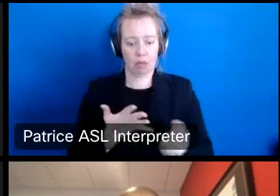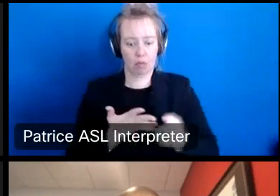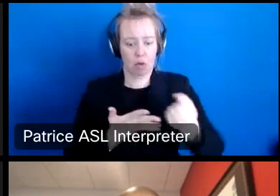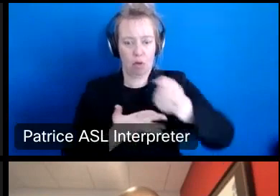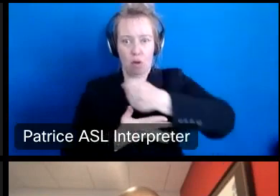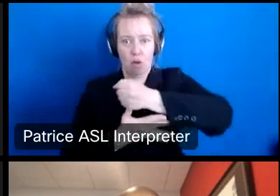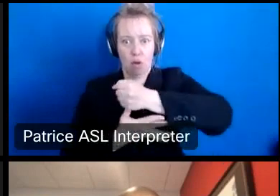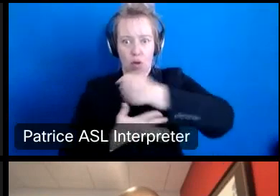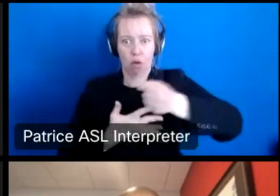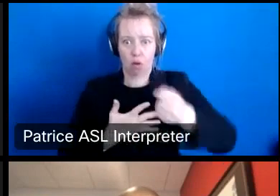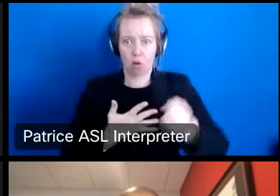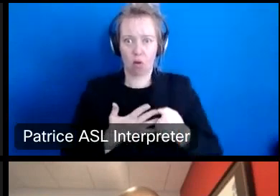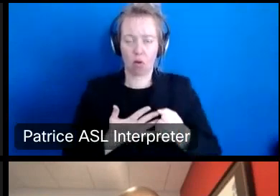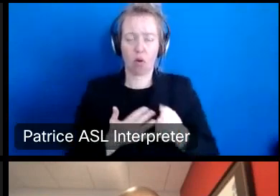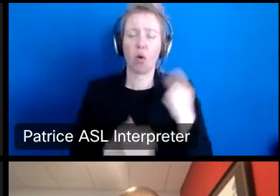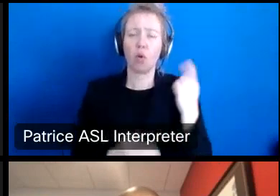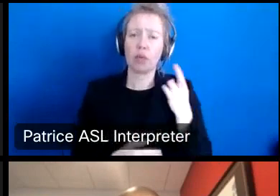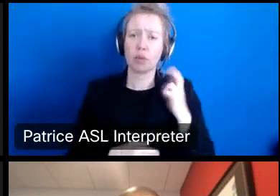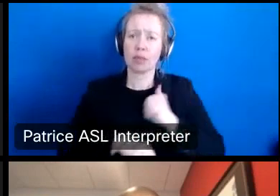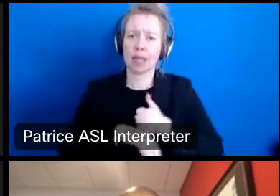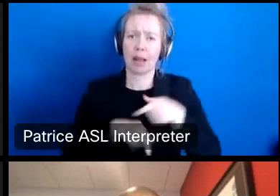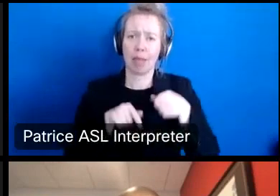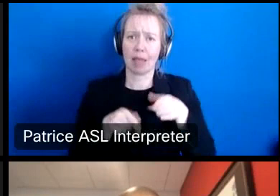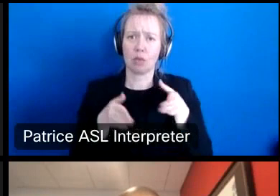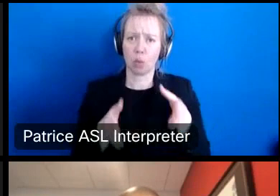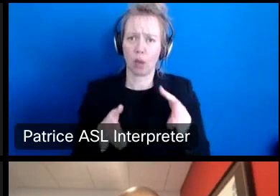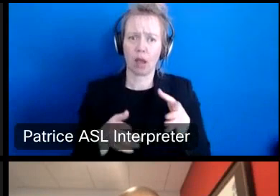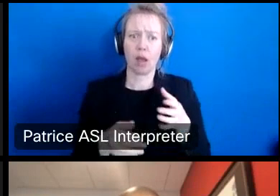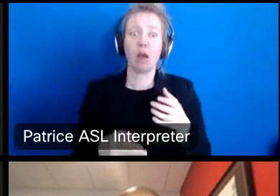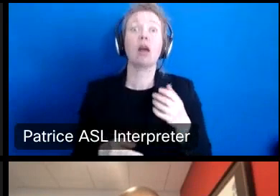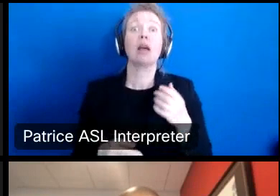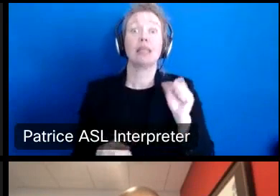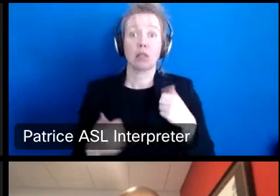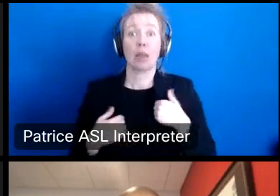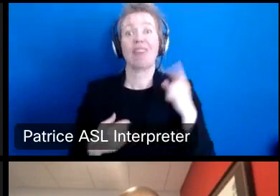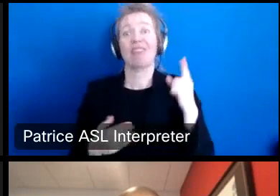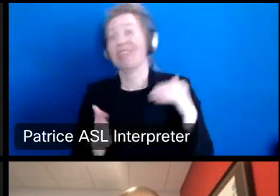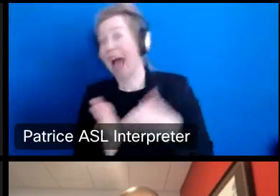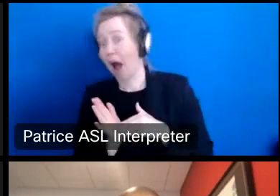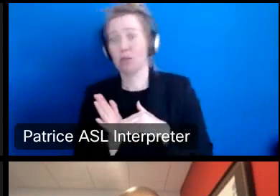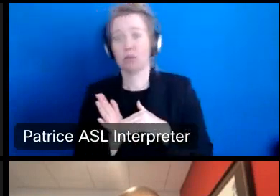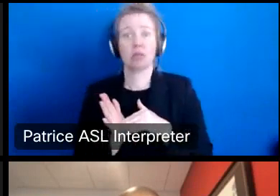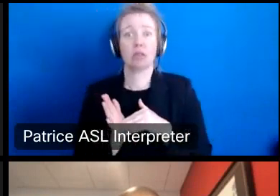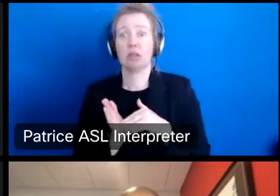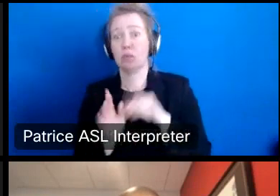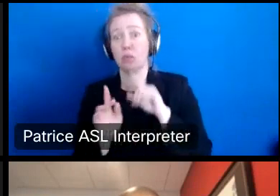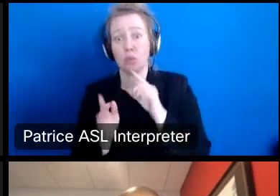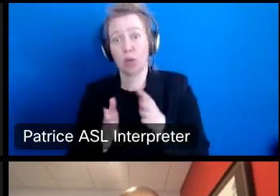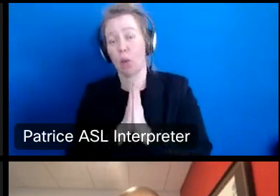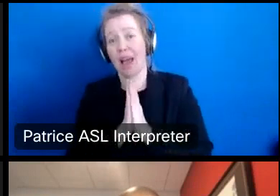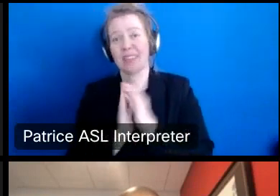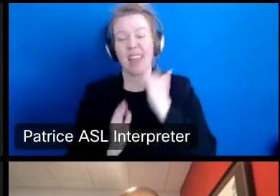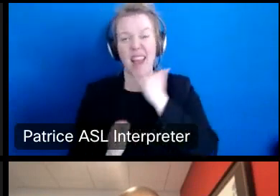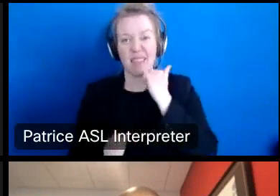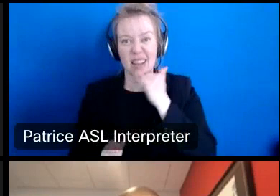to develop this model was we wanted to make sure that while we have thousands of these requests coming in, we don't lose